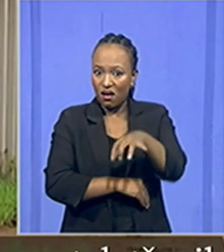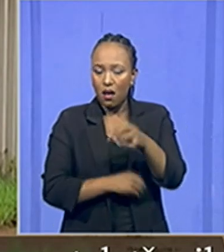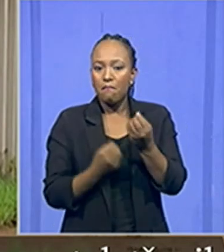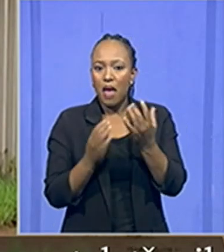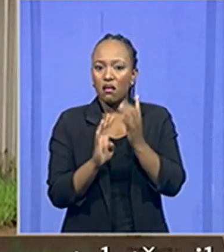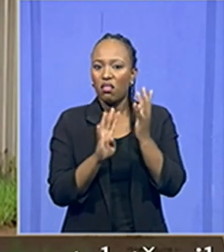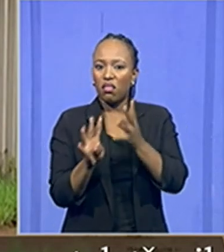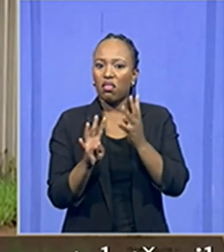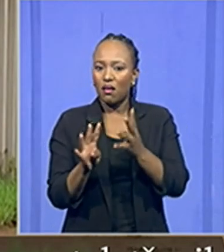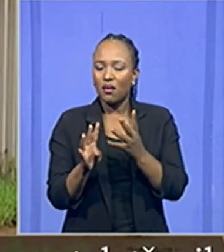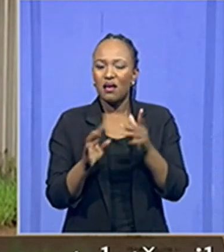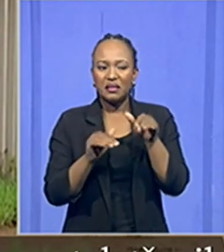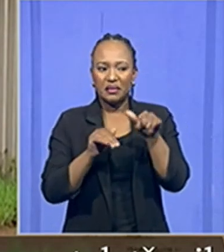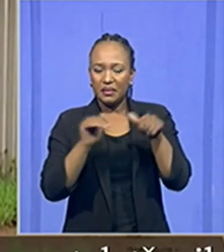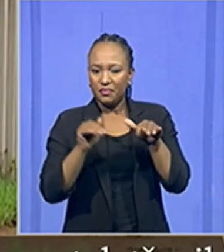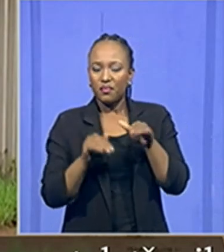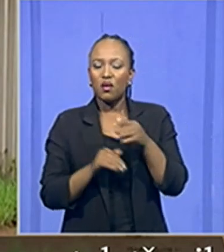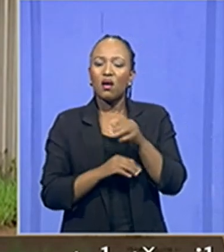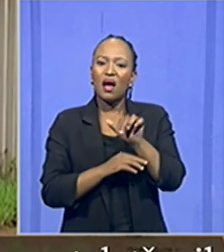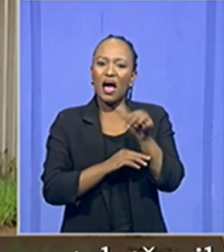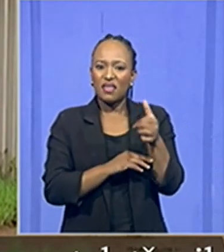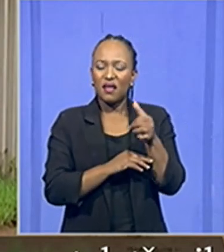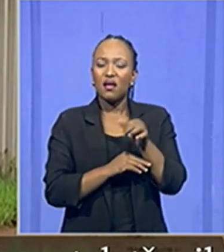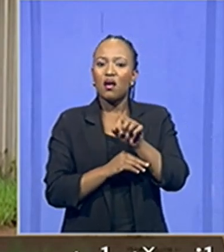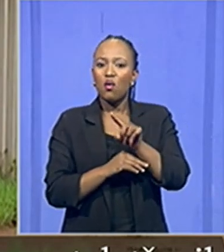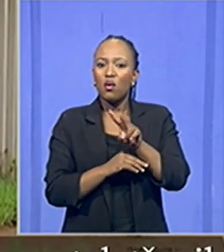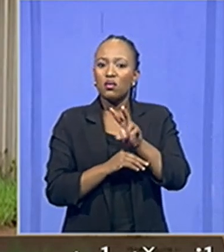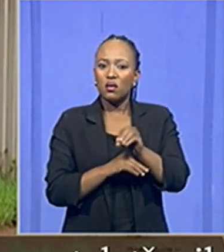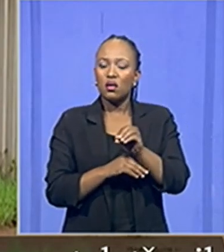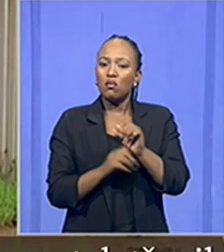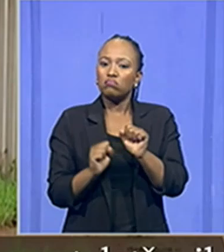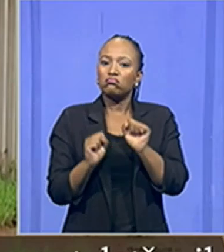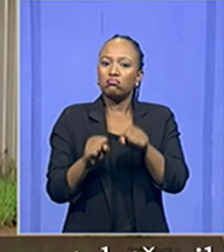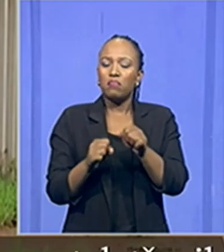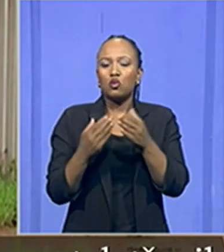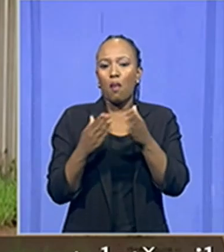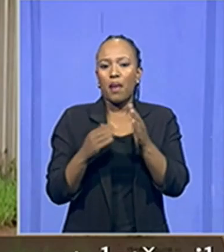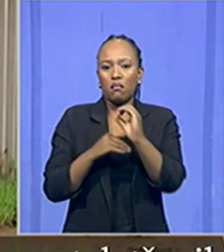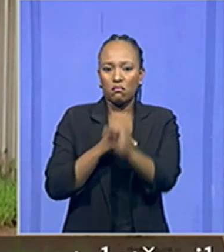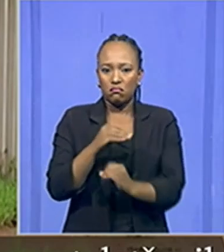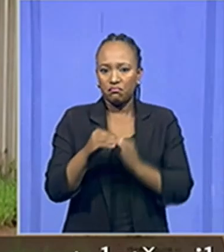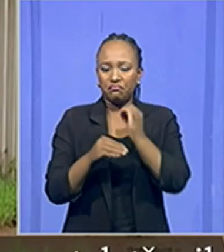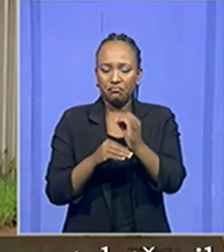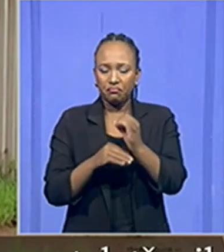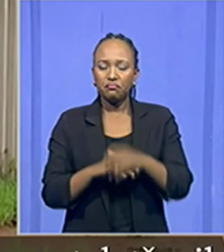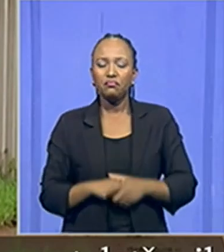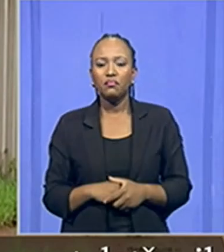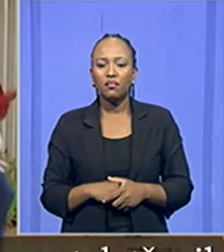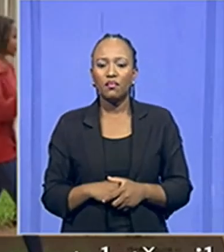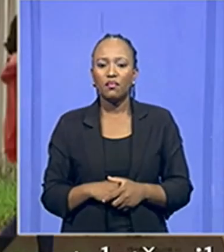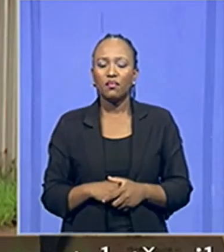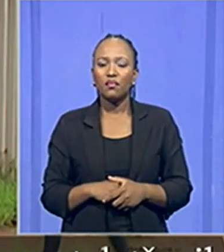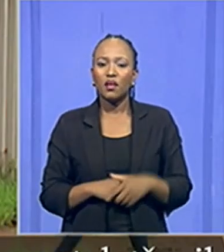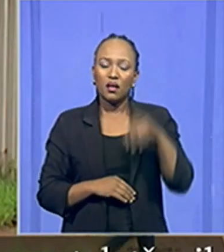tše 240 tšeo di kgethilwego gore di tla bulwa diiri tše 24. Mmušo wa rena o swantse